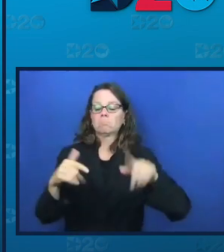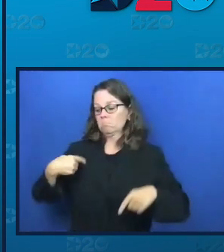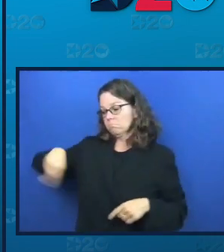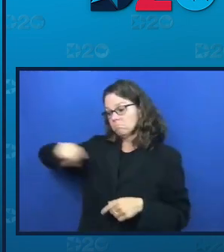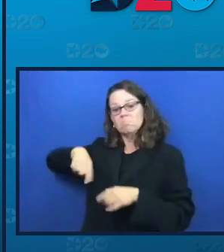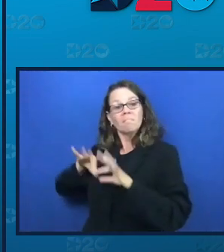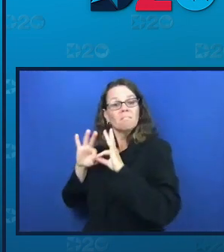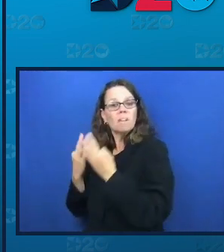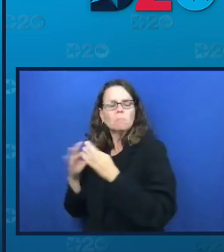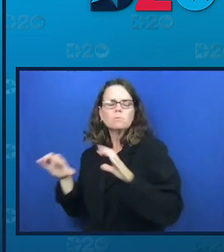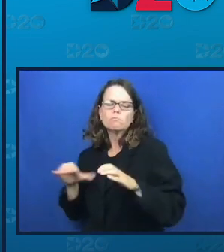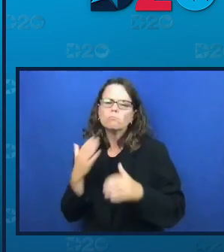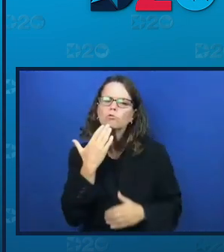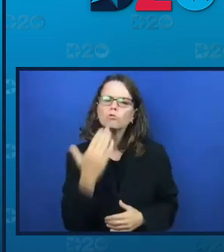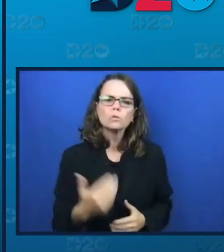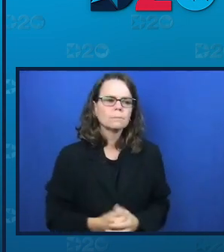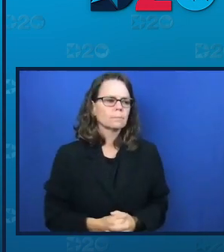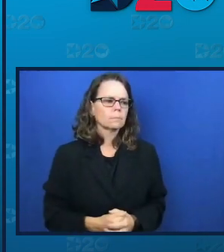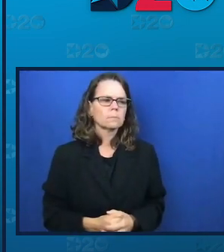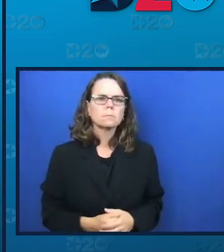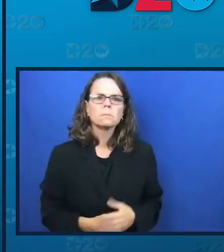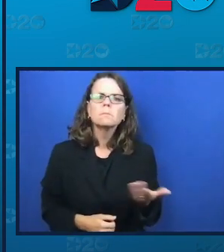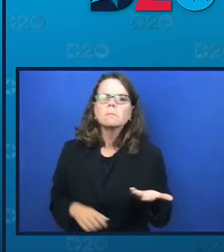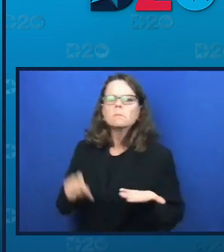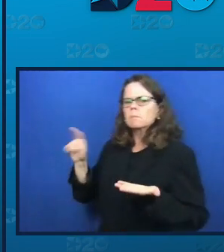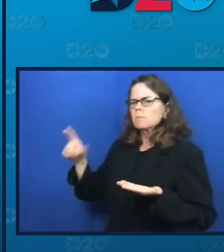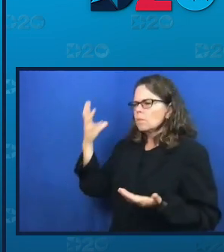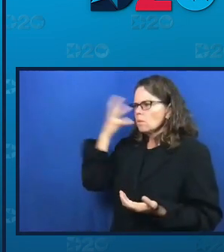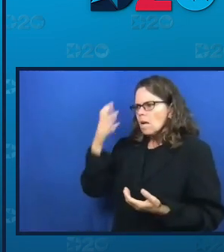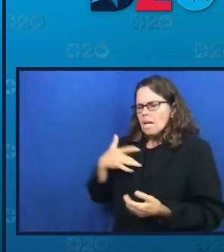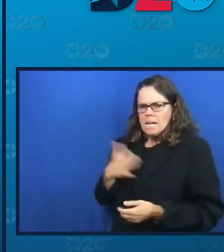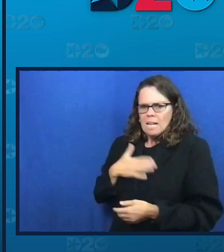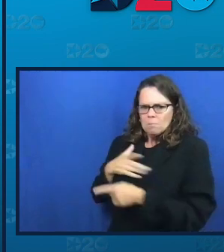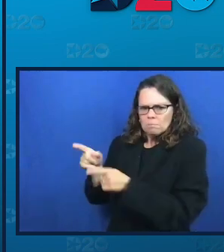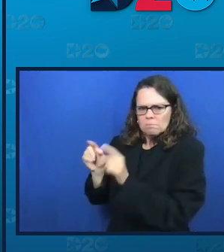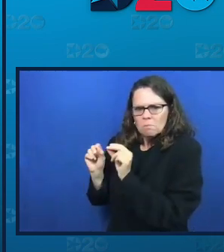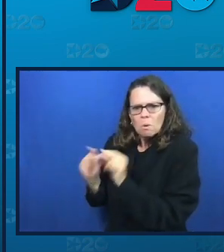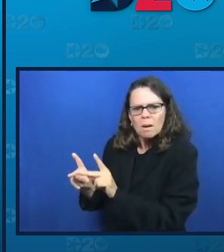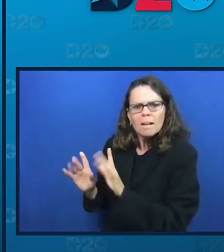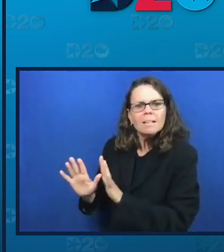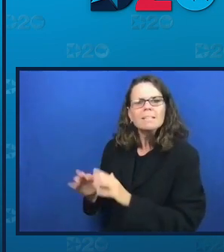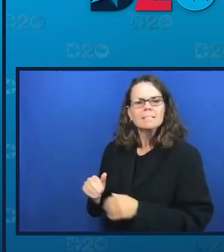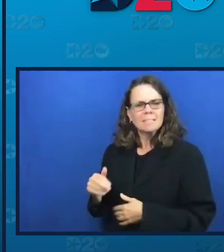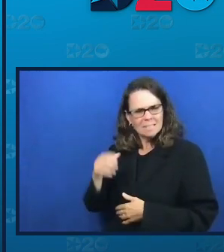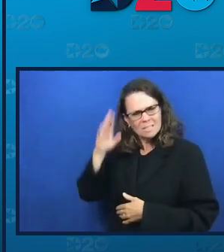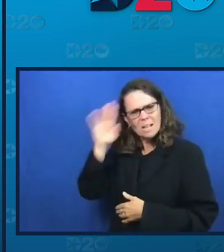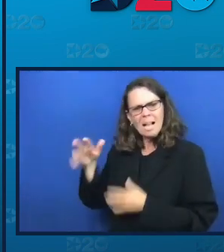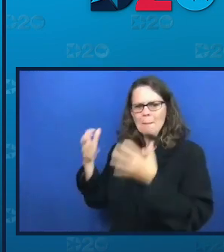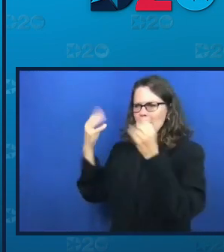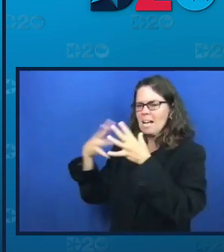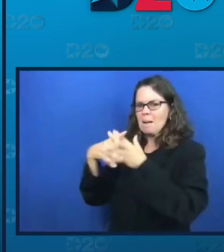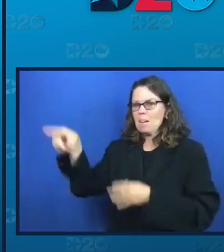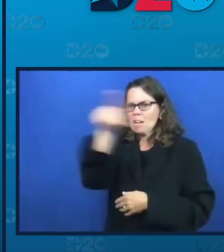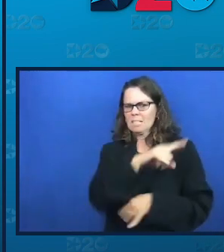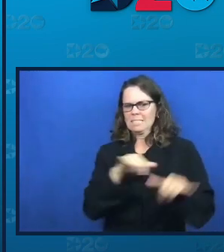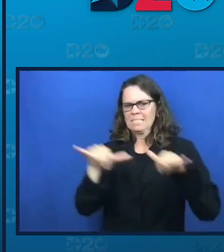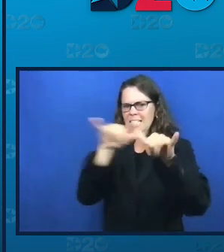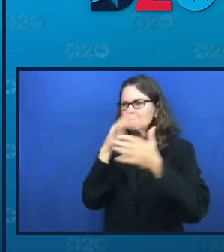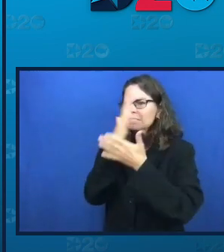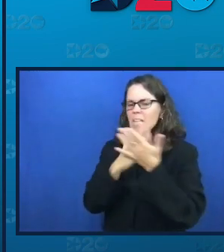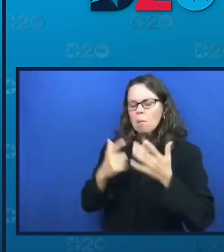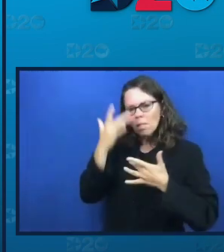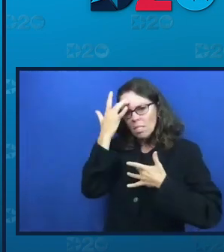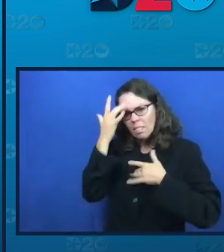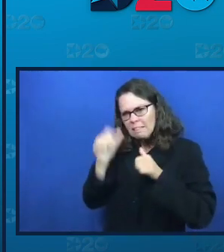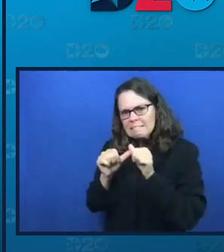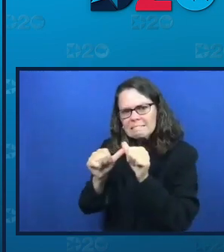are going to be dealing with that for a long time. Hey, Mayor, I wanted to ask you something. Is Atlanta ready